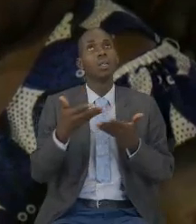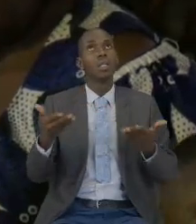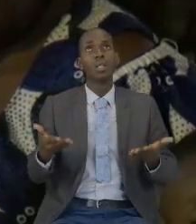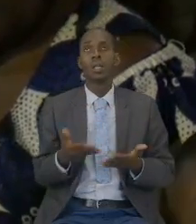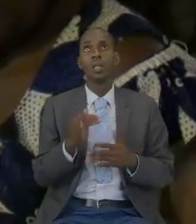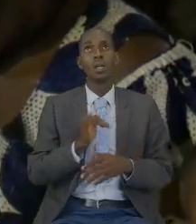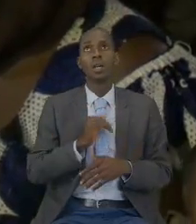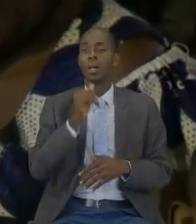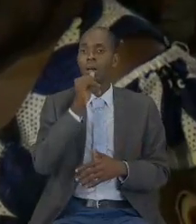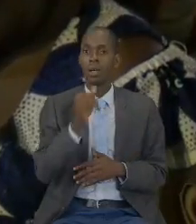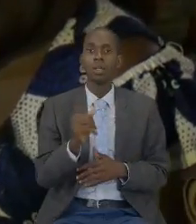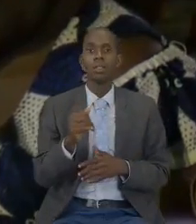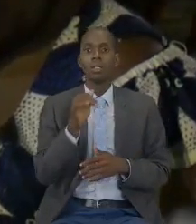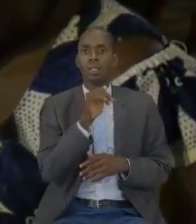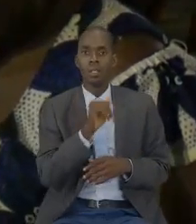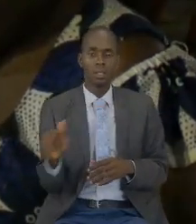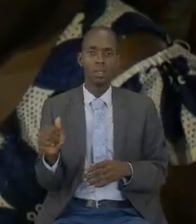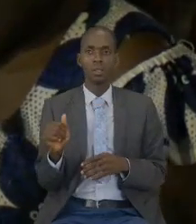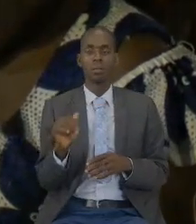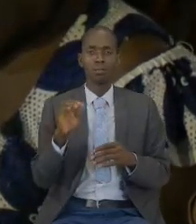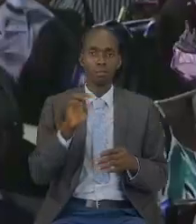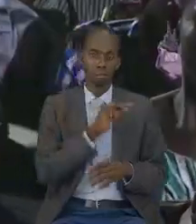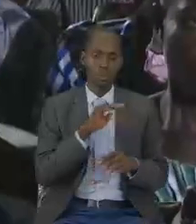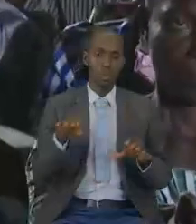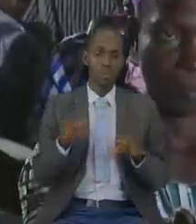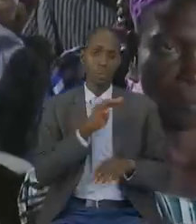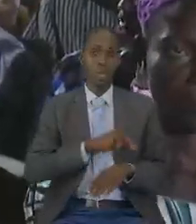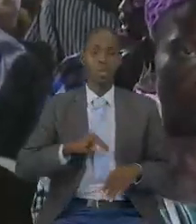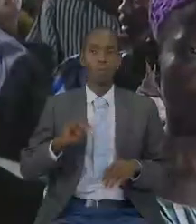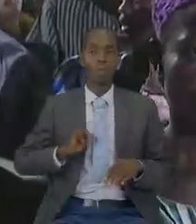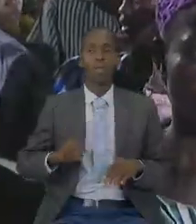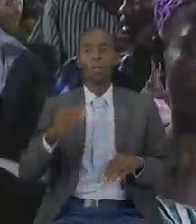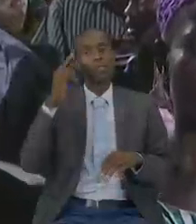here I am. A candidate for the salvation of the Lord.